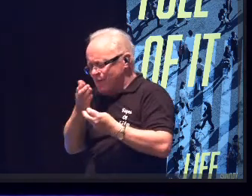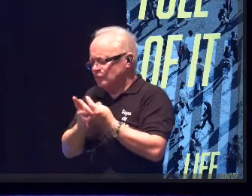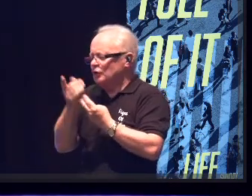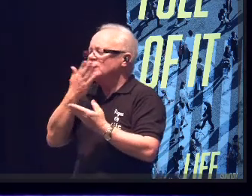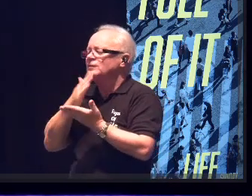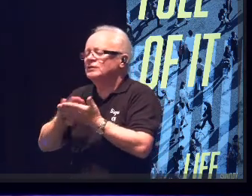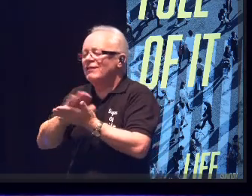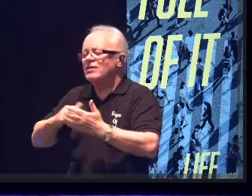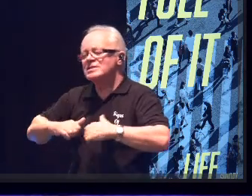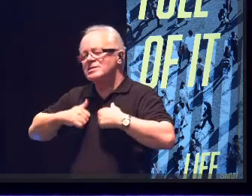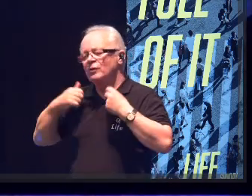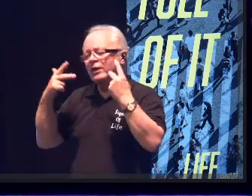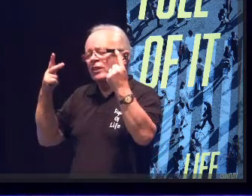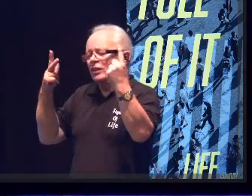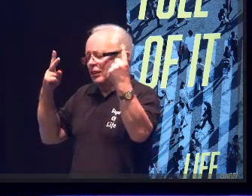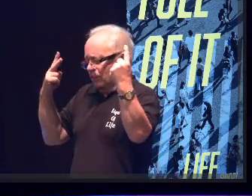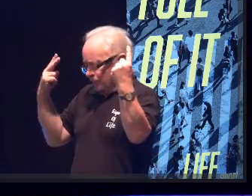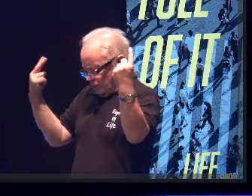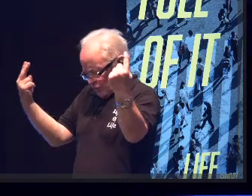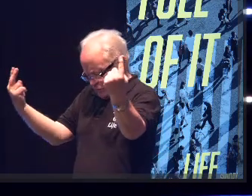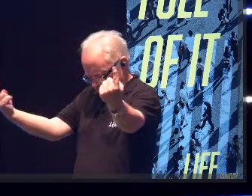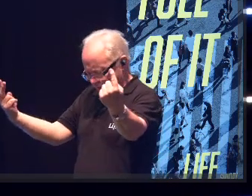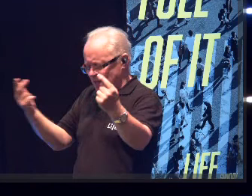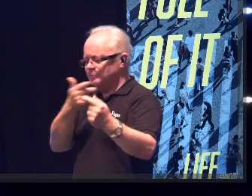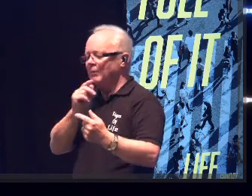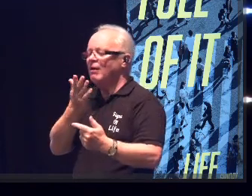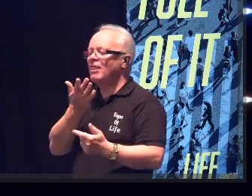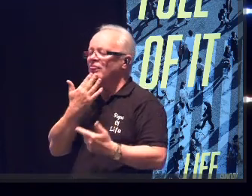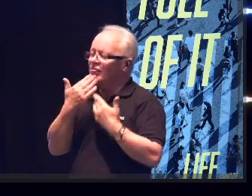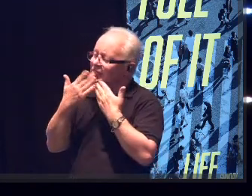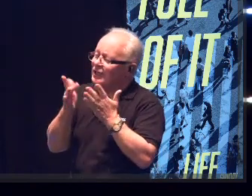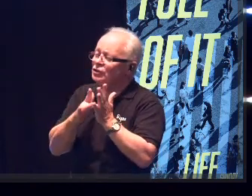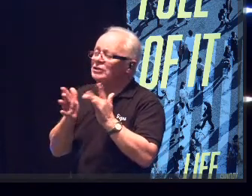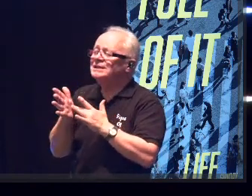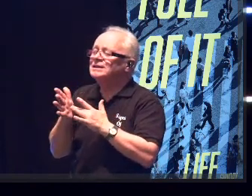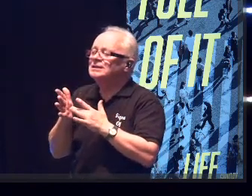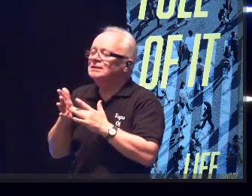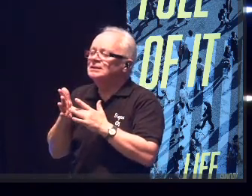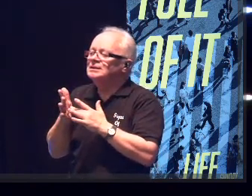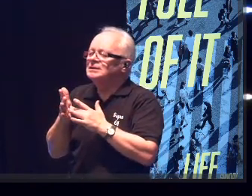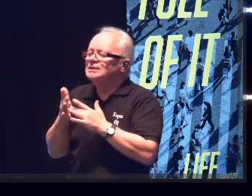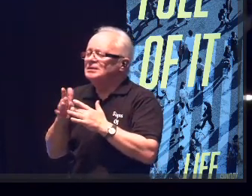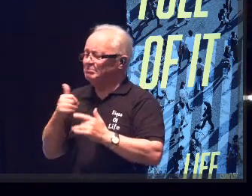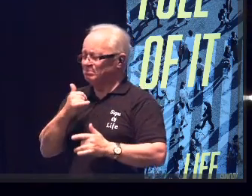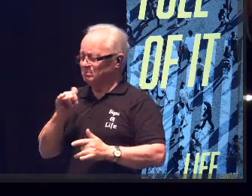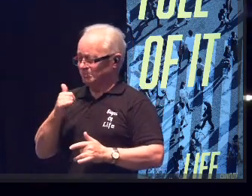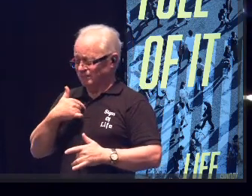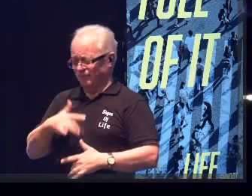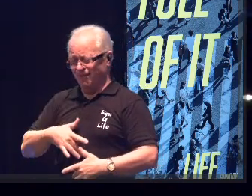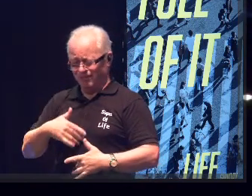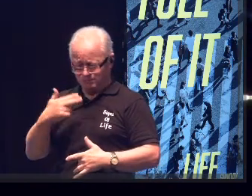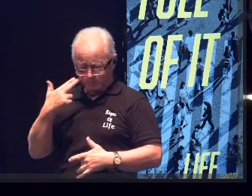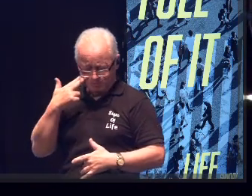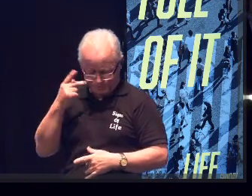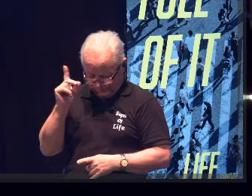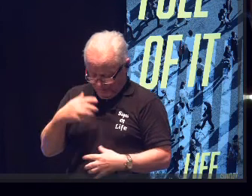morning? That's three people. Thank you, Jesus. Okay, you know what? Maybe you're a bit scared about putting your hand up.